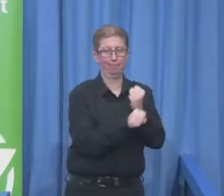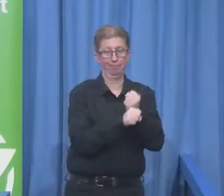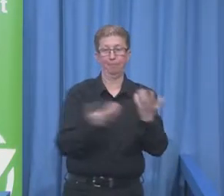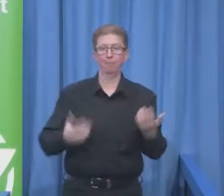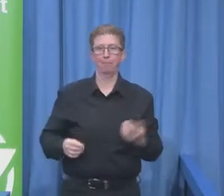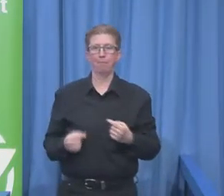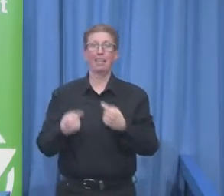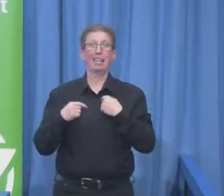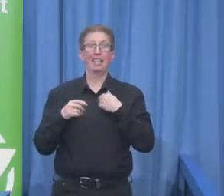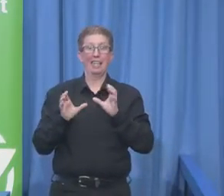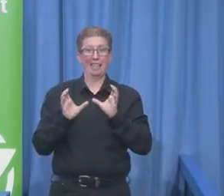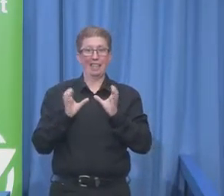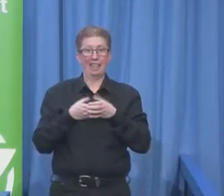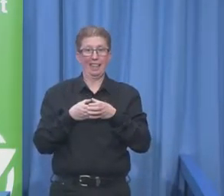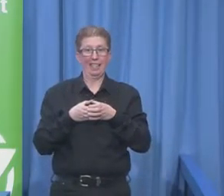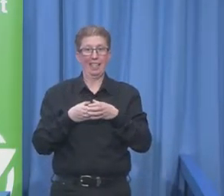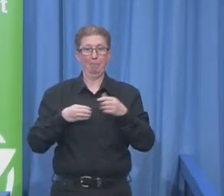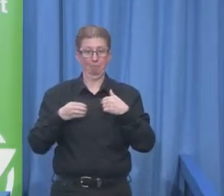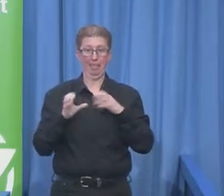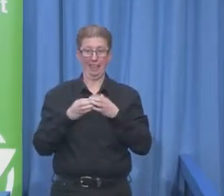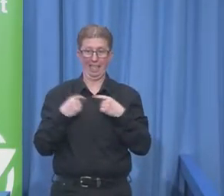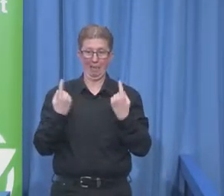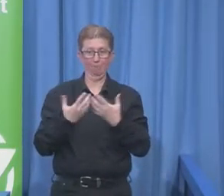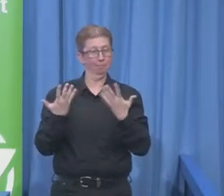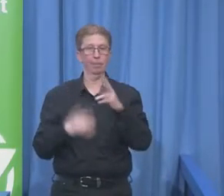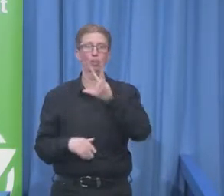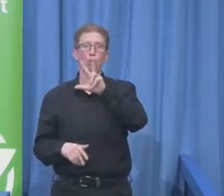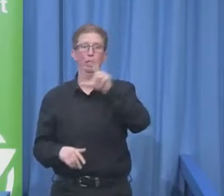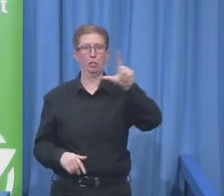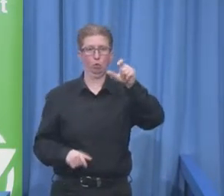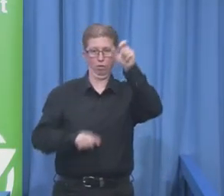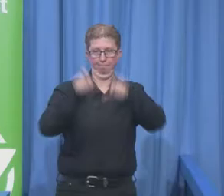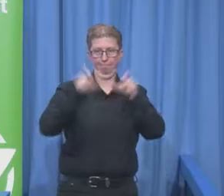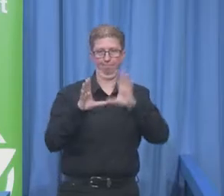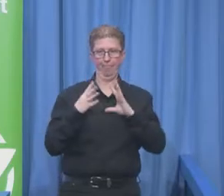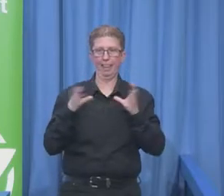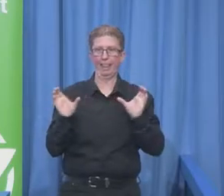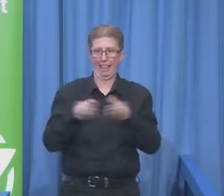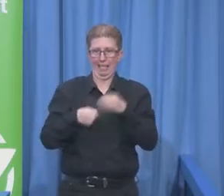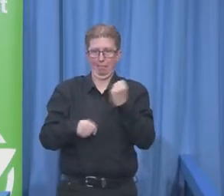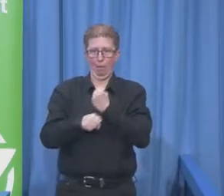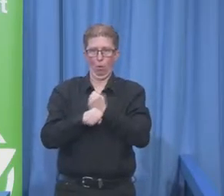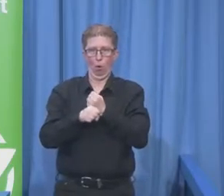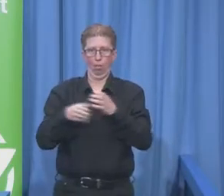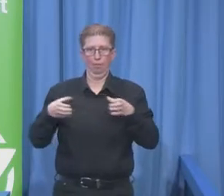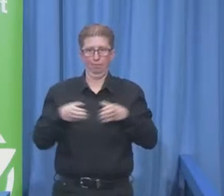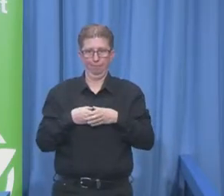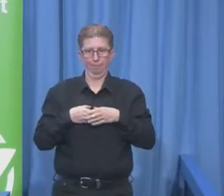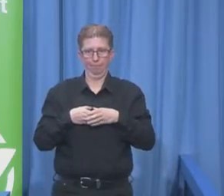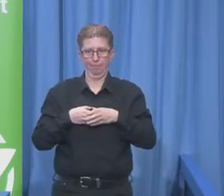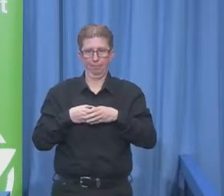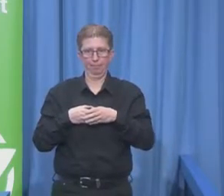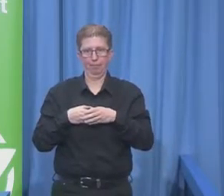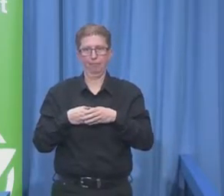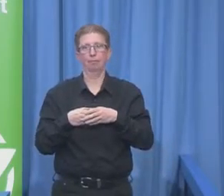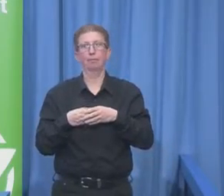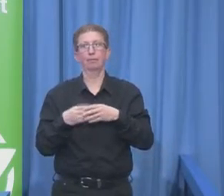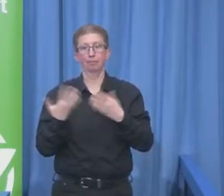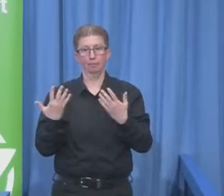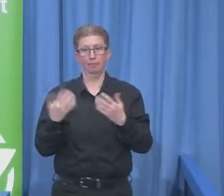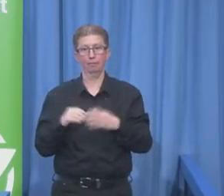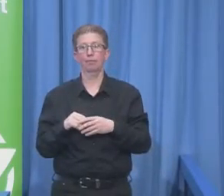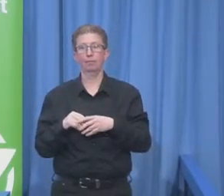a hugely diverse team. We have 60% of female employees, and we have 40% people with disabilities